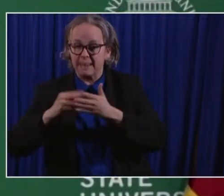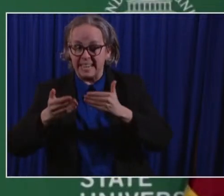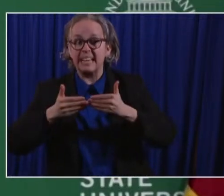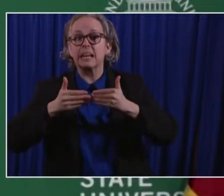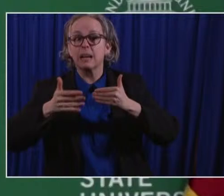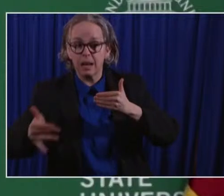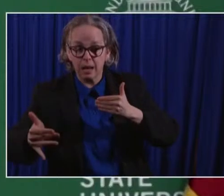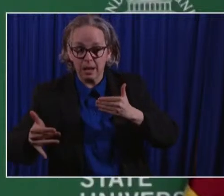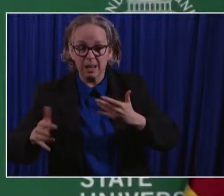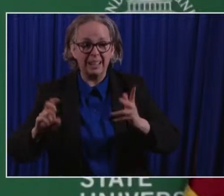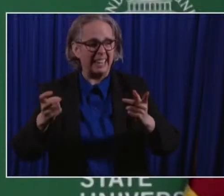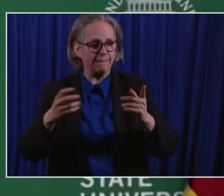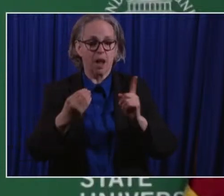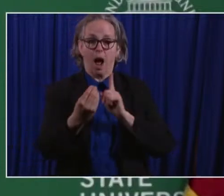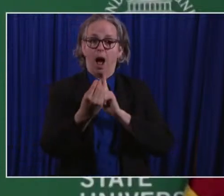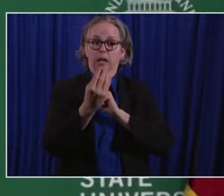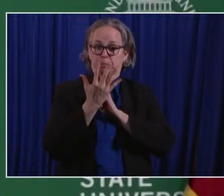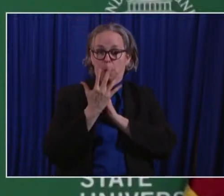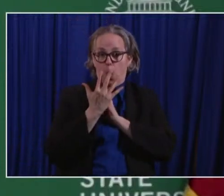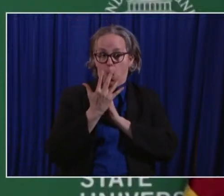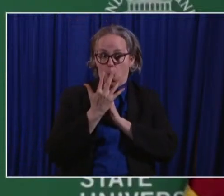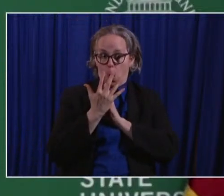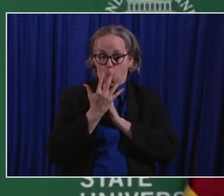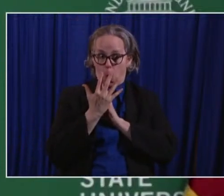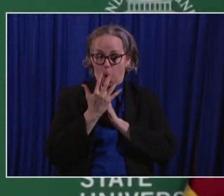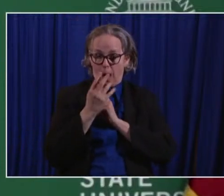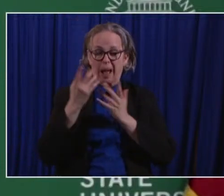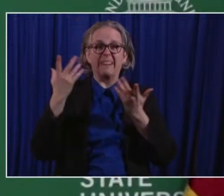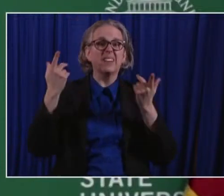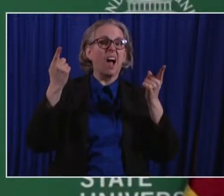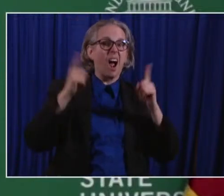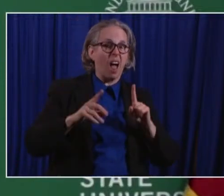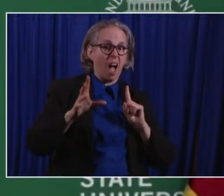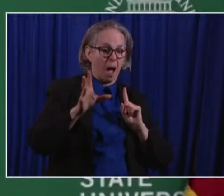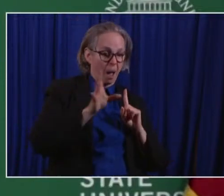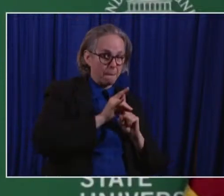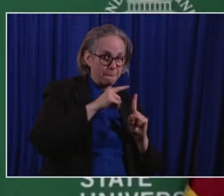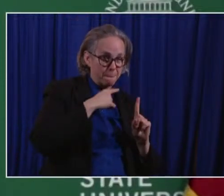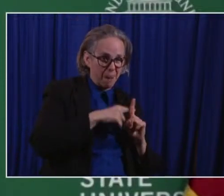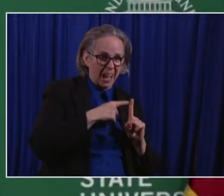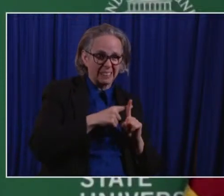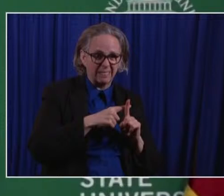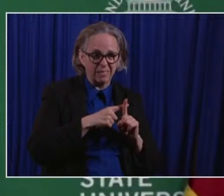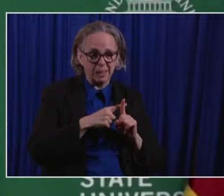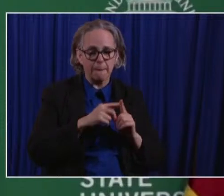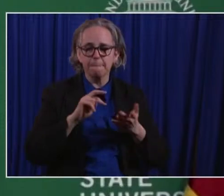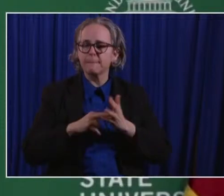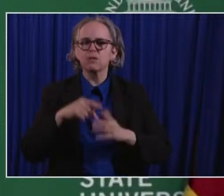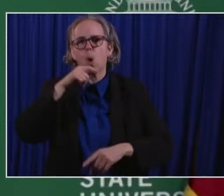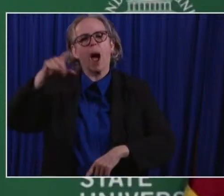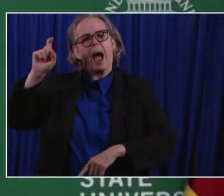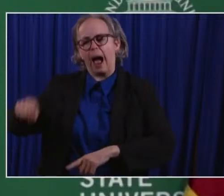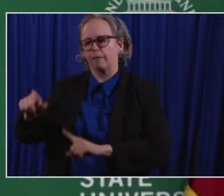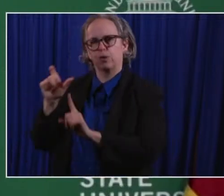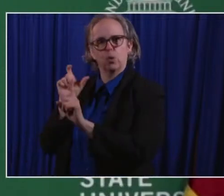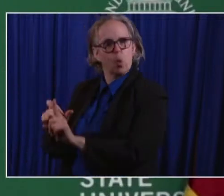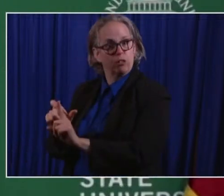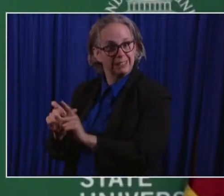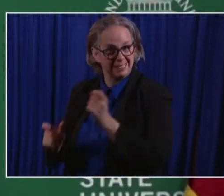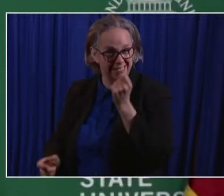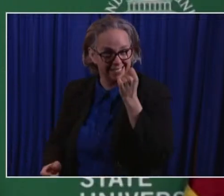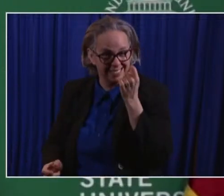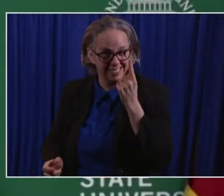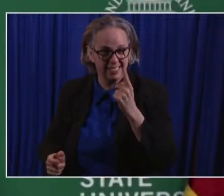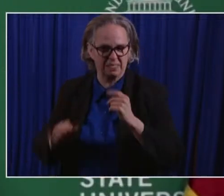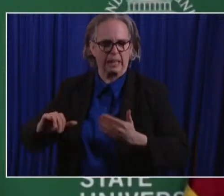who are fully vaccinated, will no longer have to quarantine if they have been exposed to someone who has COVID.